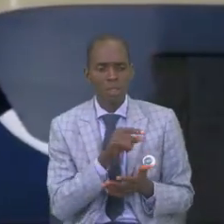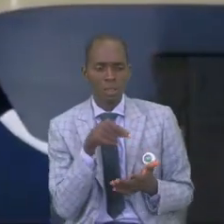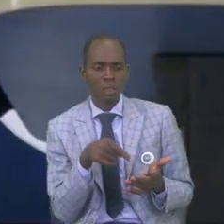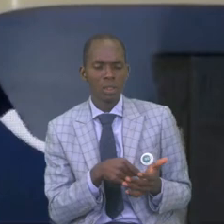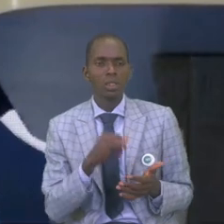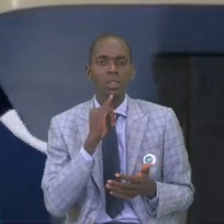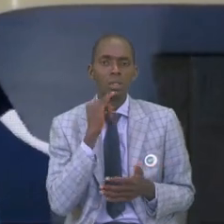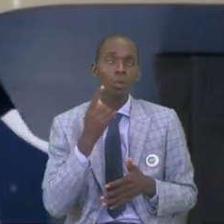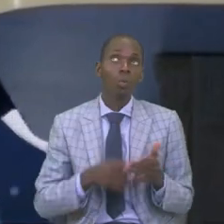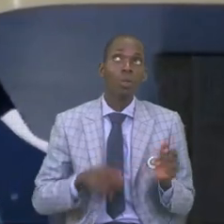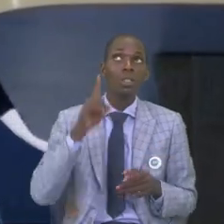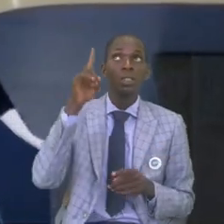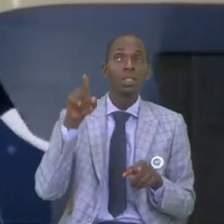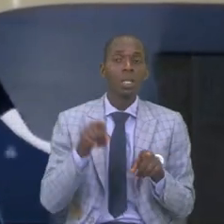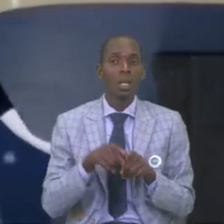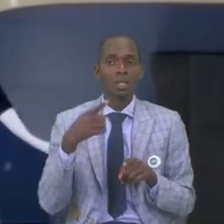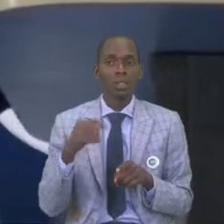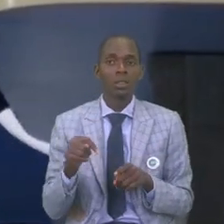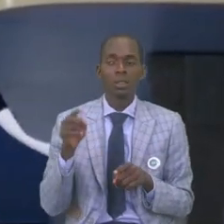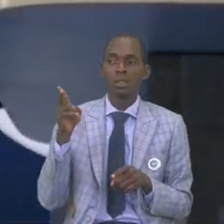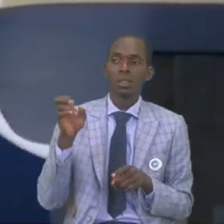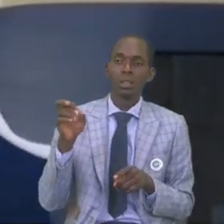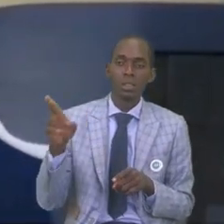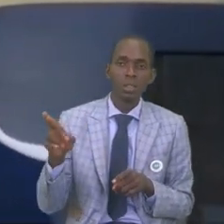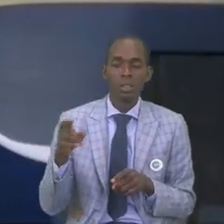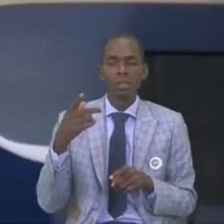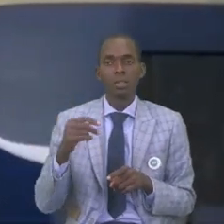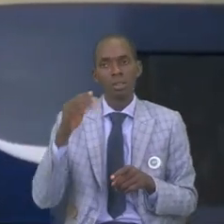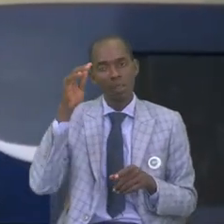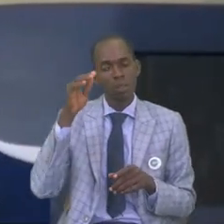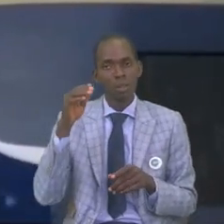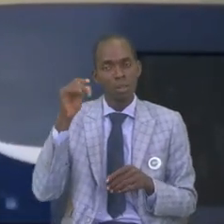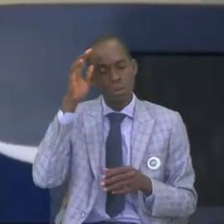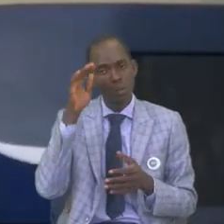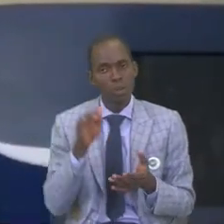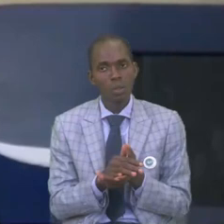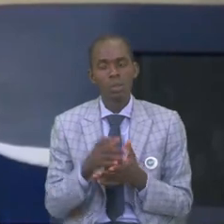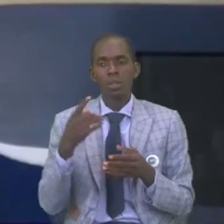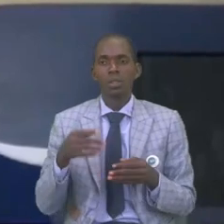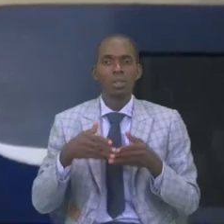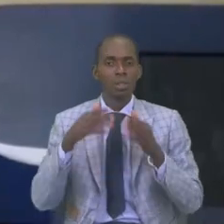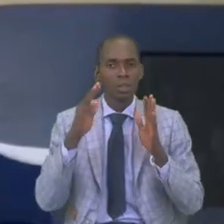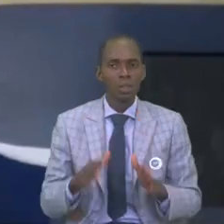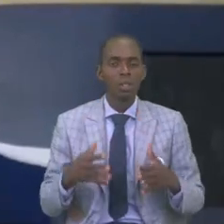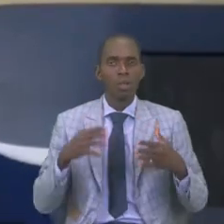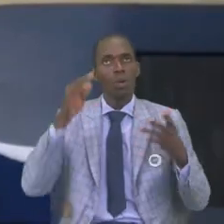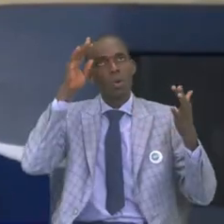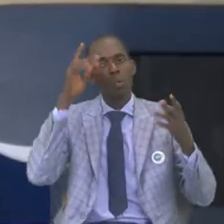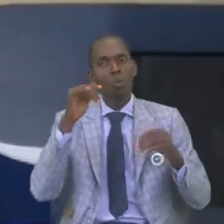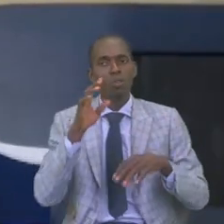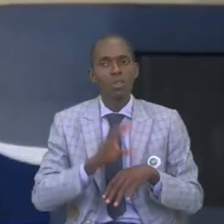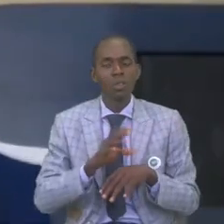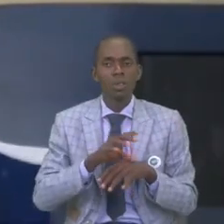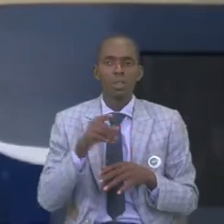the head, at the bridegroom, at the husband, at the healer, at the hope of the church, this is what